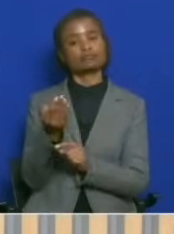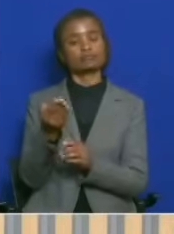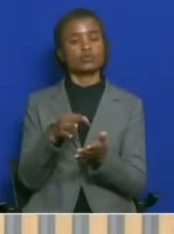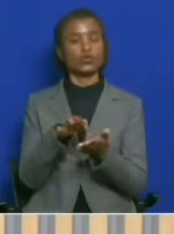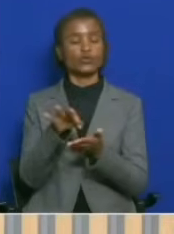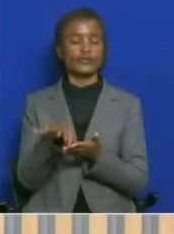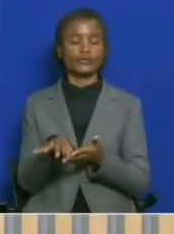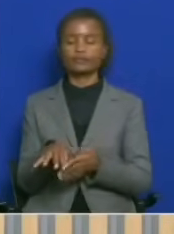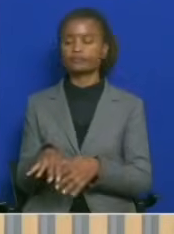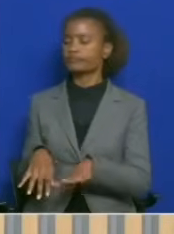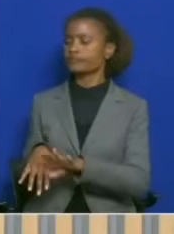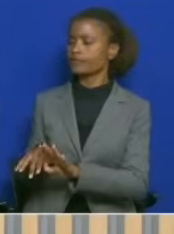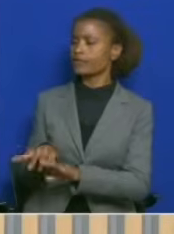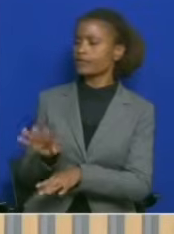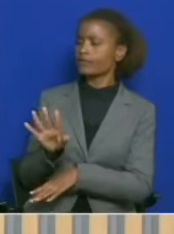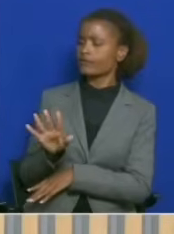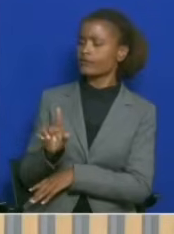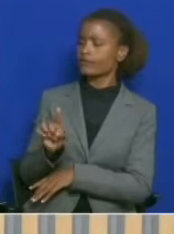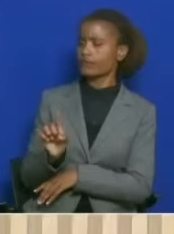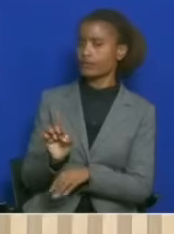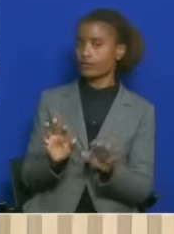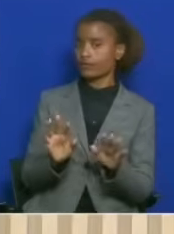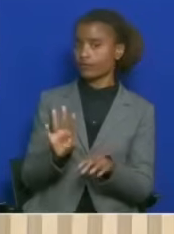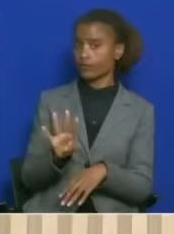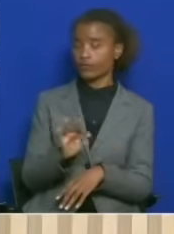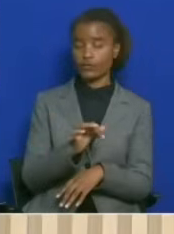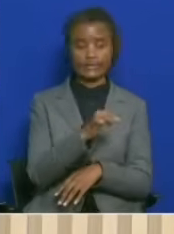Yes, and then on 5194,